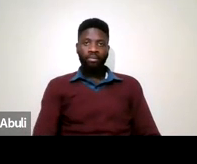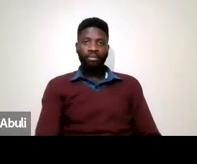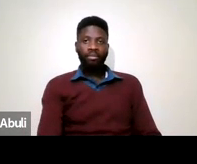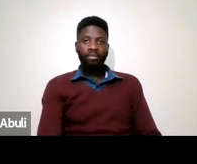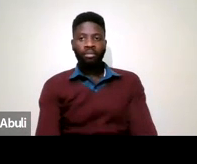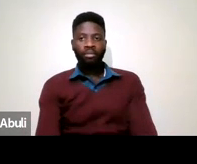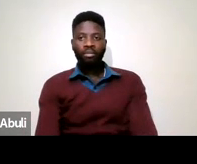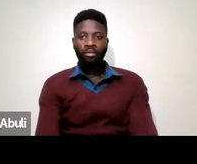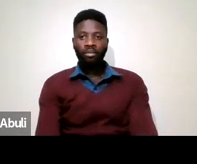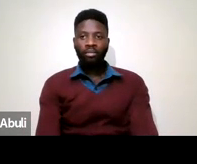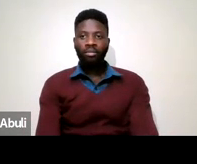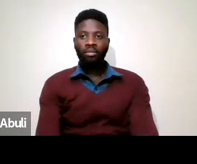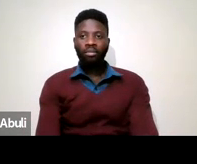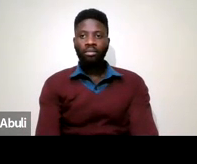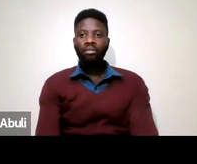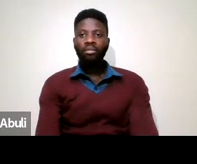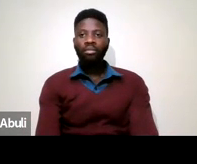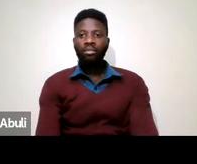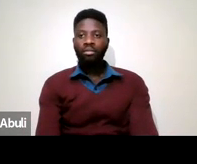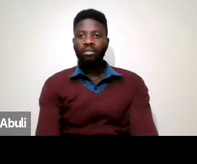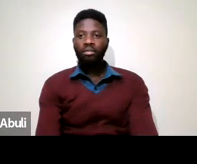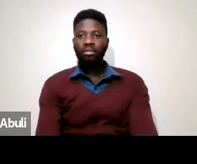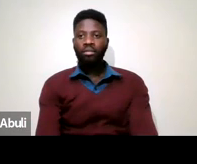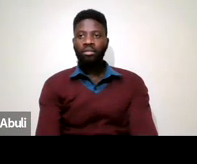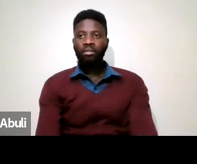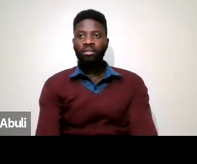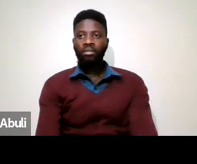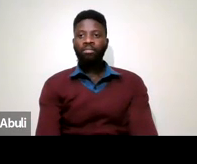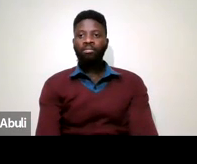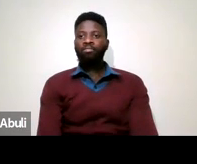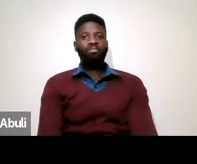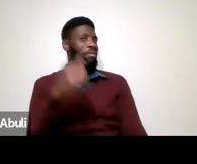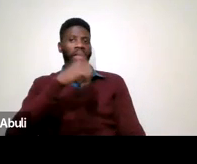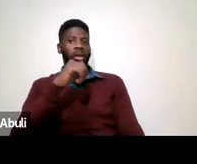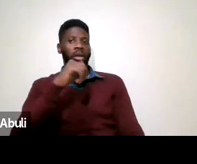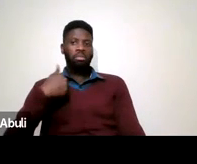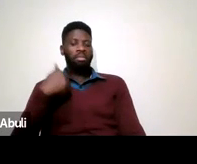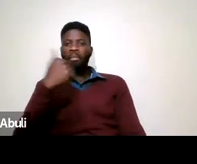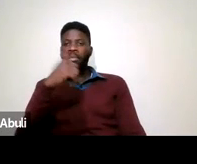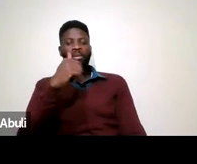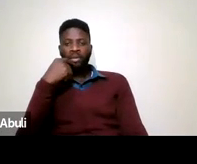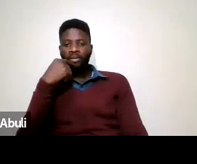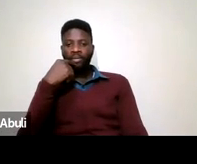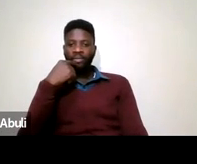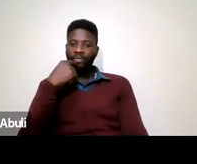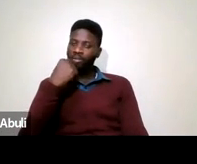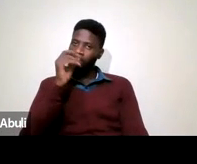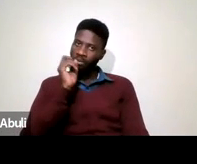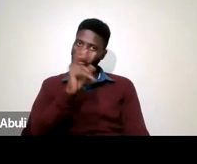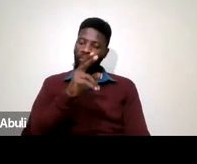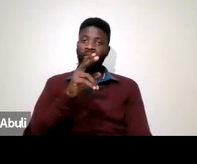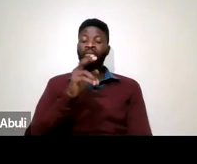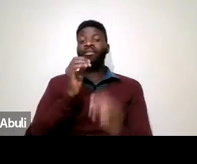Patrick Ekai? Not yet. For me, no. Oh, so that's